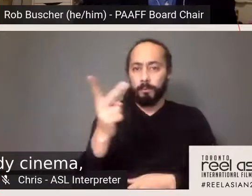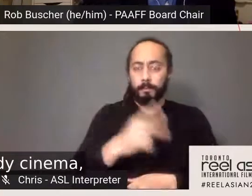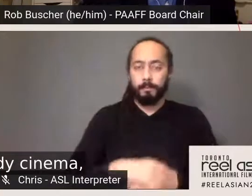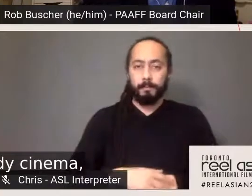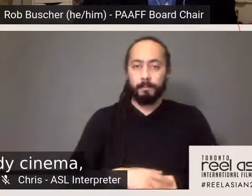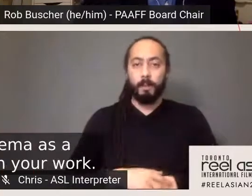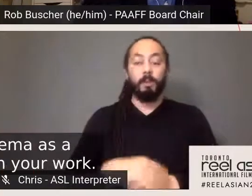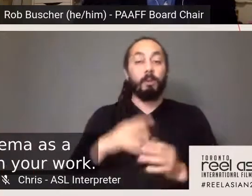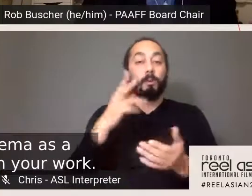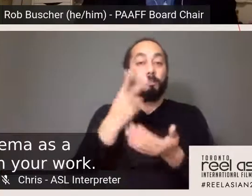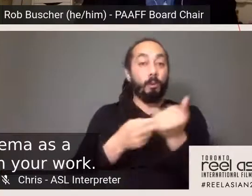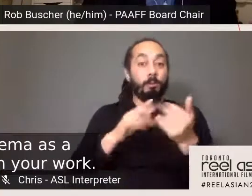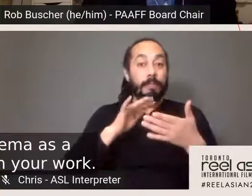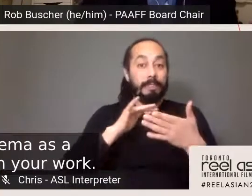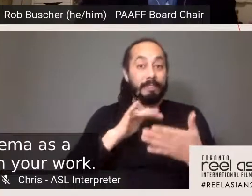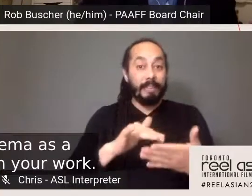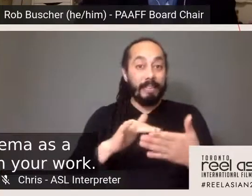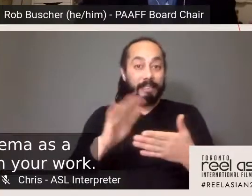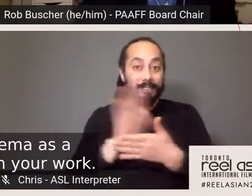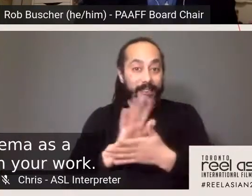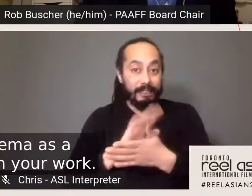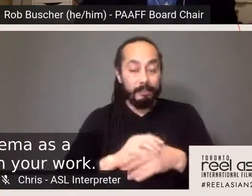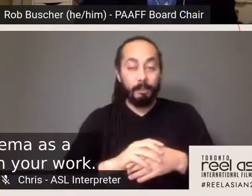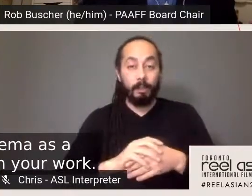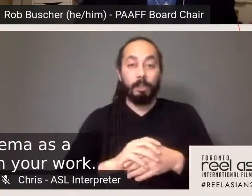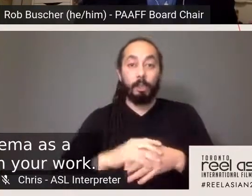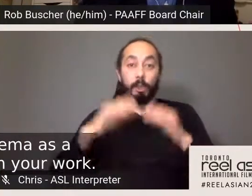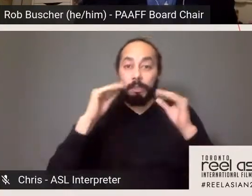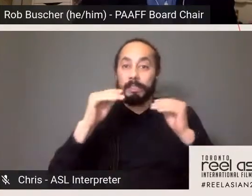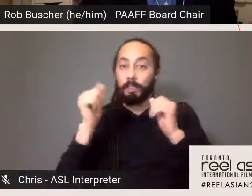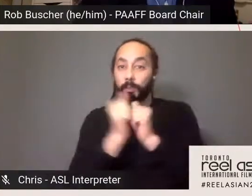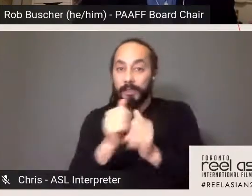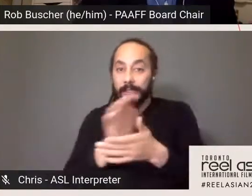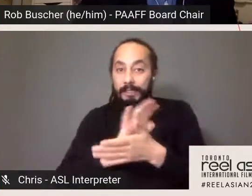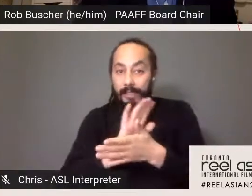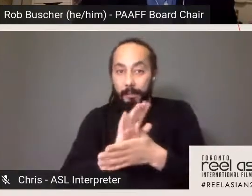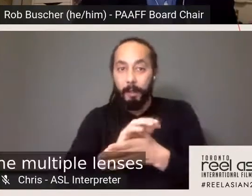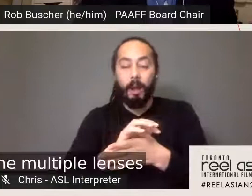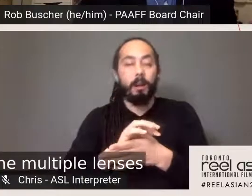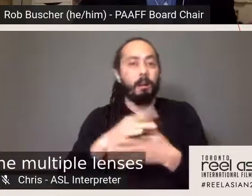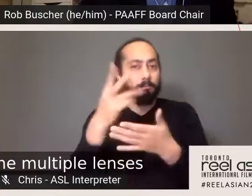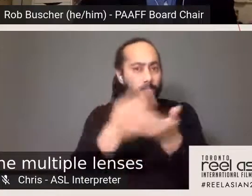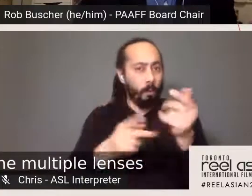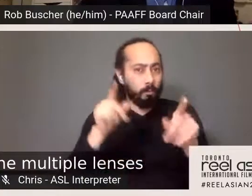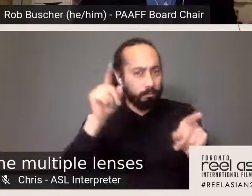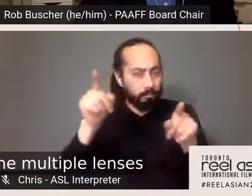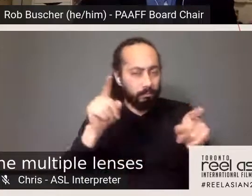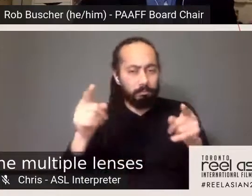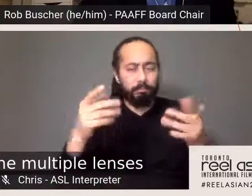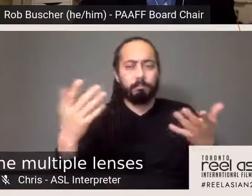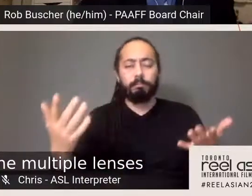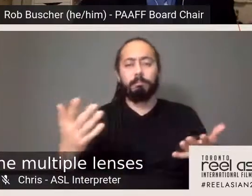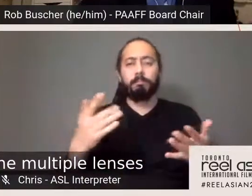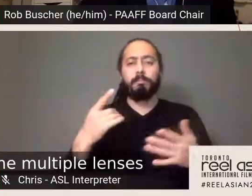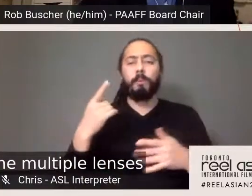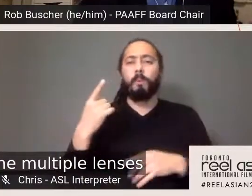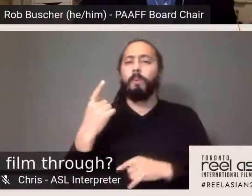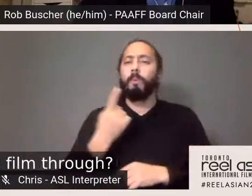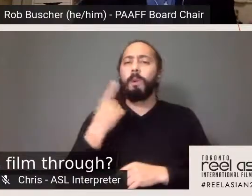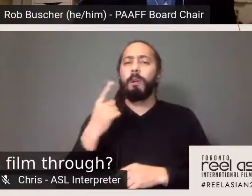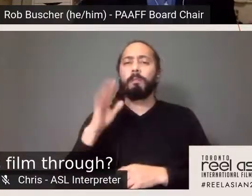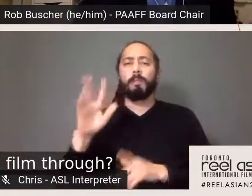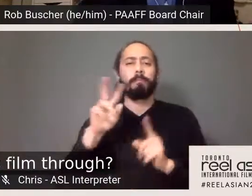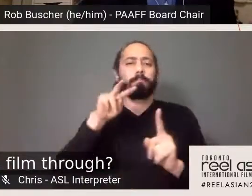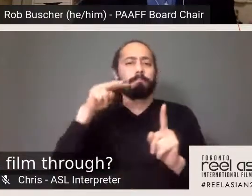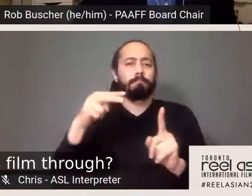study cinema, you use cinema as a teaching tool in your work. What is the lens or the multiple lenses